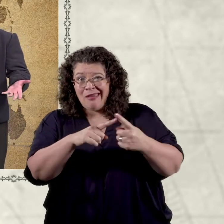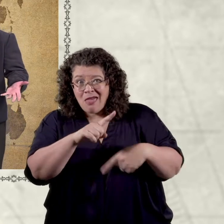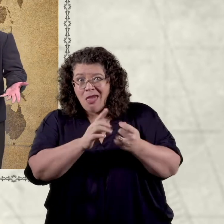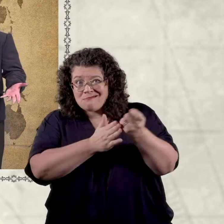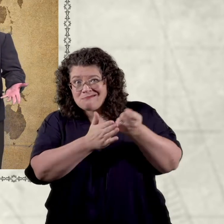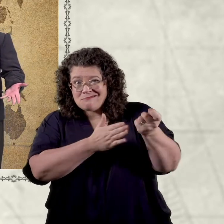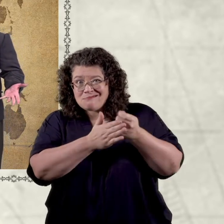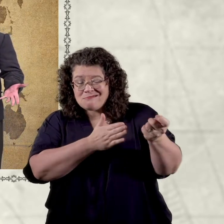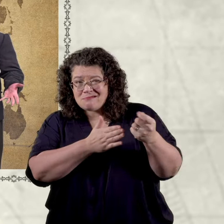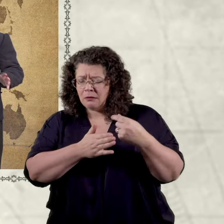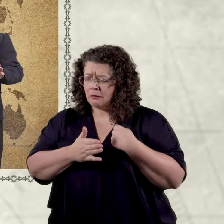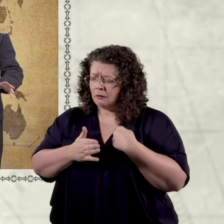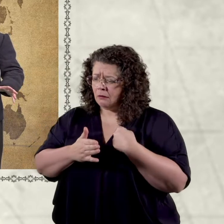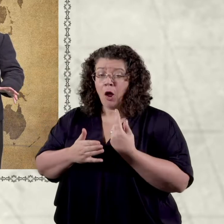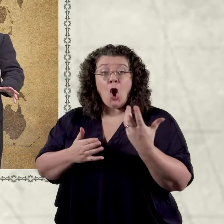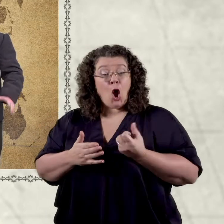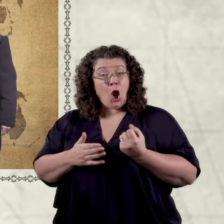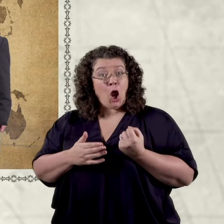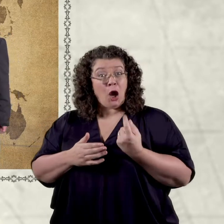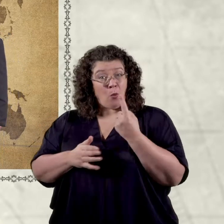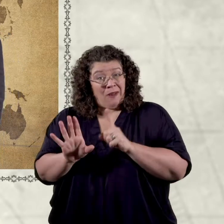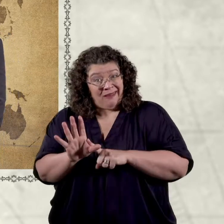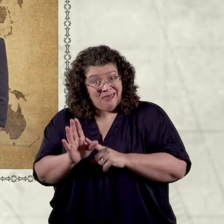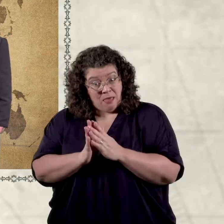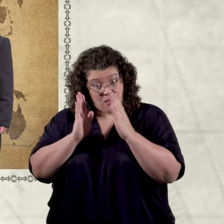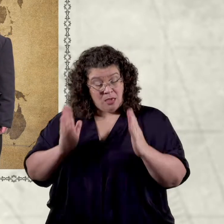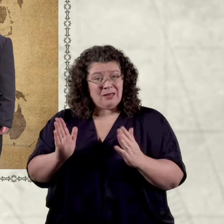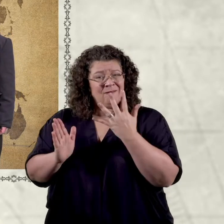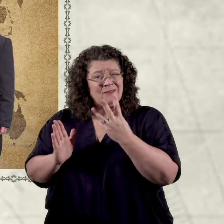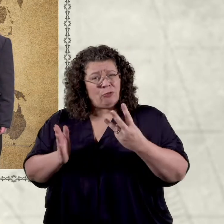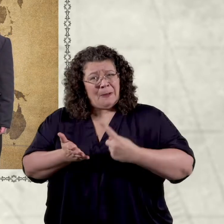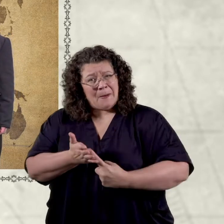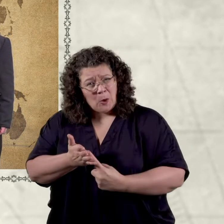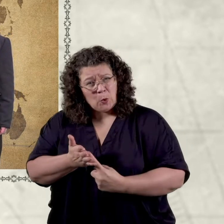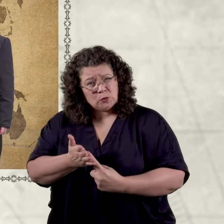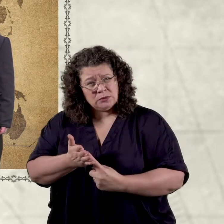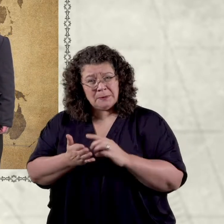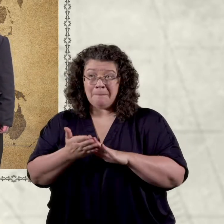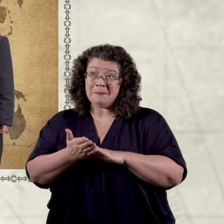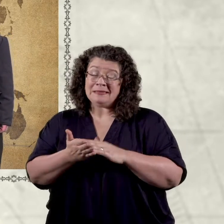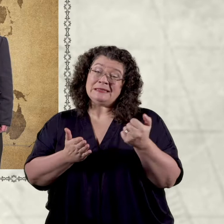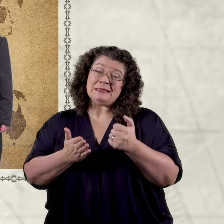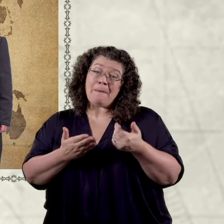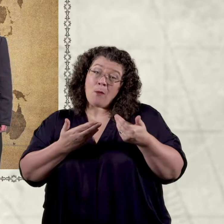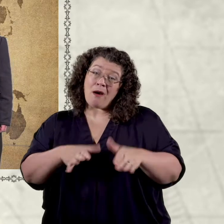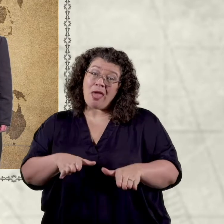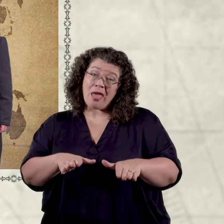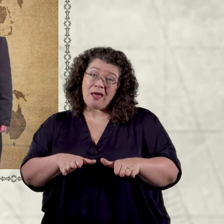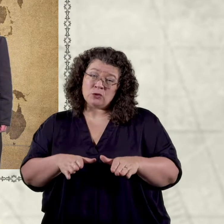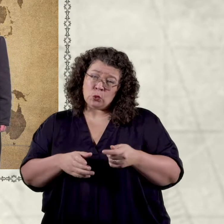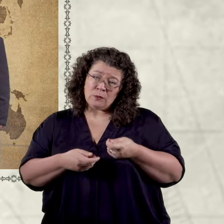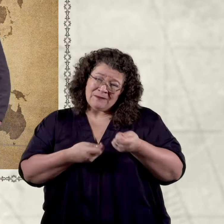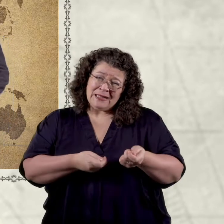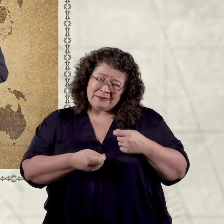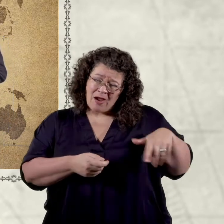only earn £53 in a whole year, which leaves me with £16 to feed a family of four for